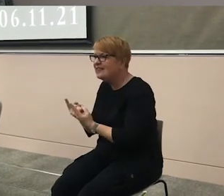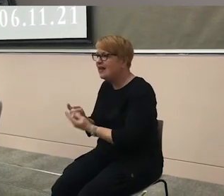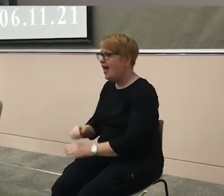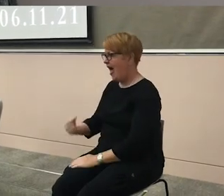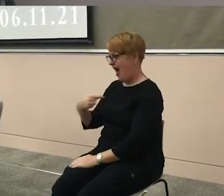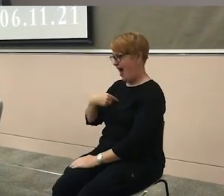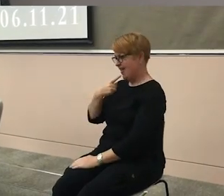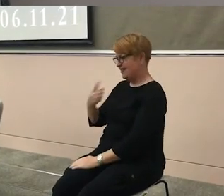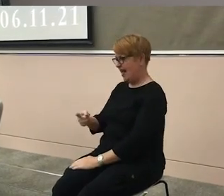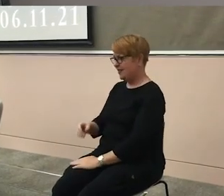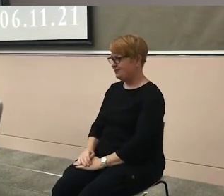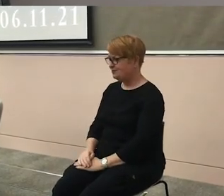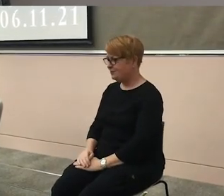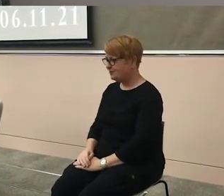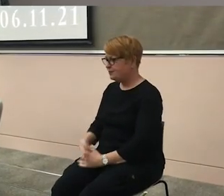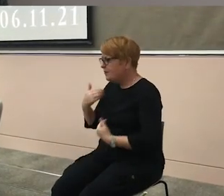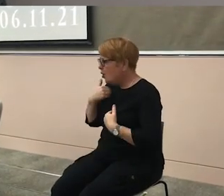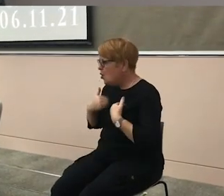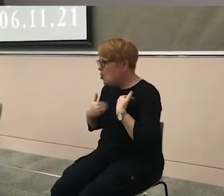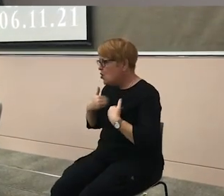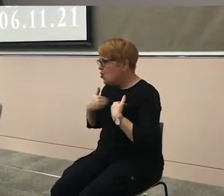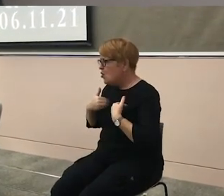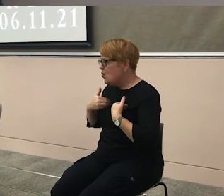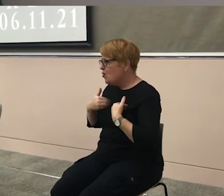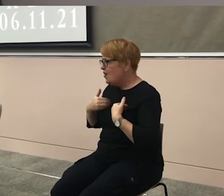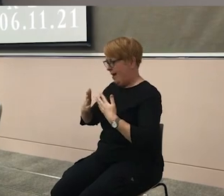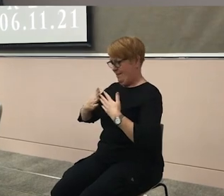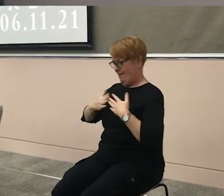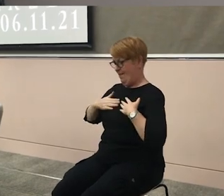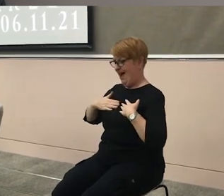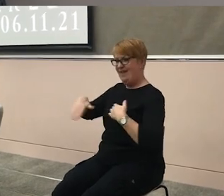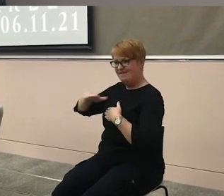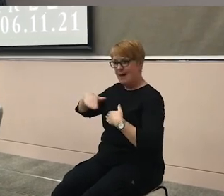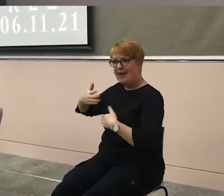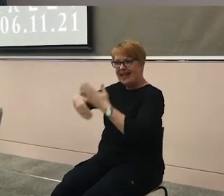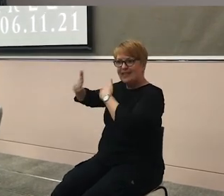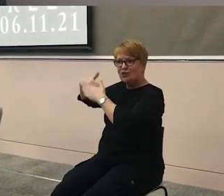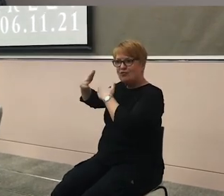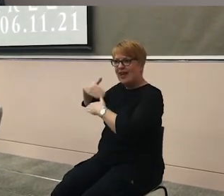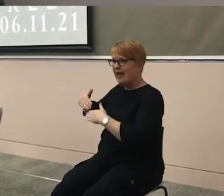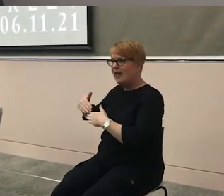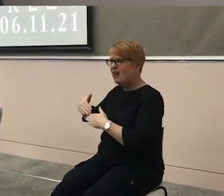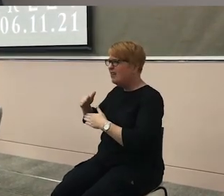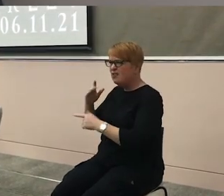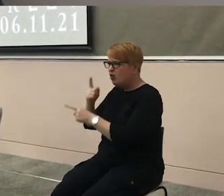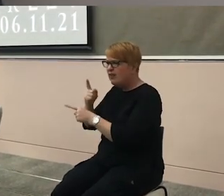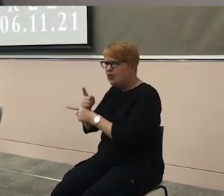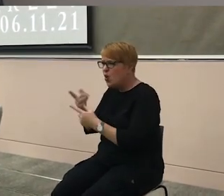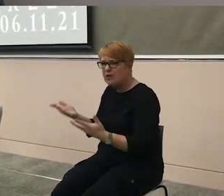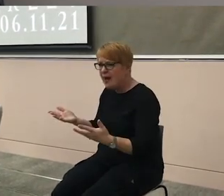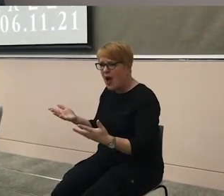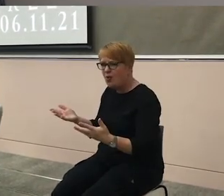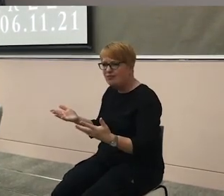I was interested in the histories, our histories in my family that hadn't been spoken about, told,